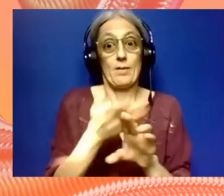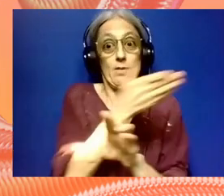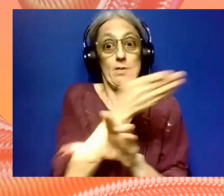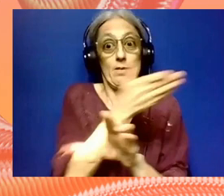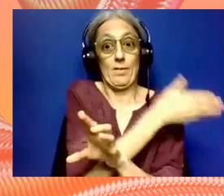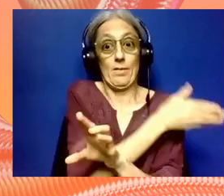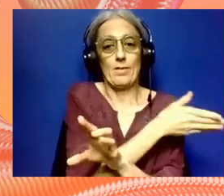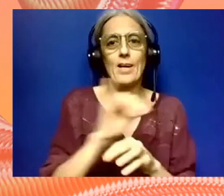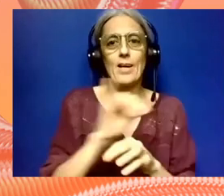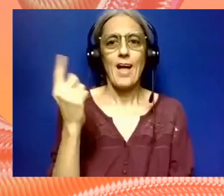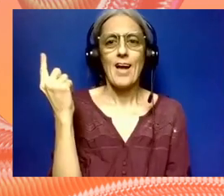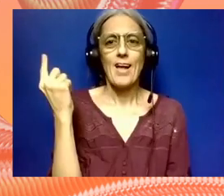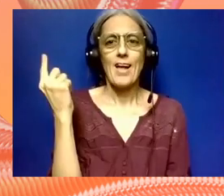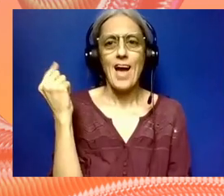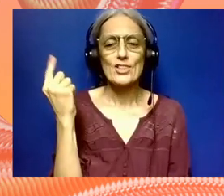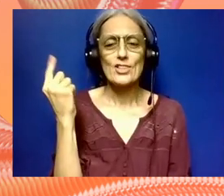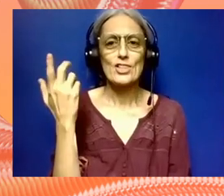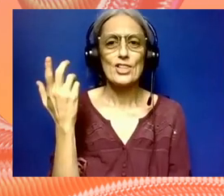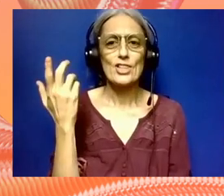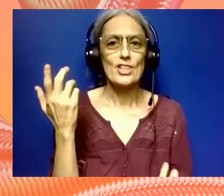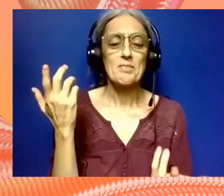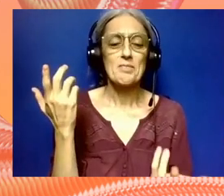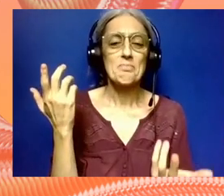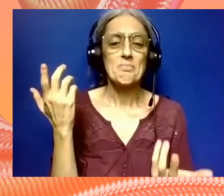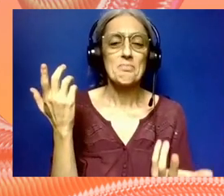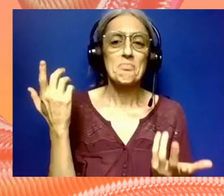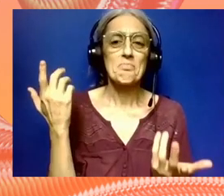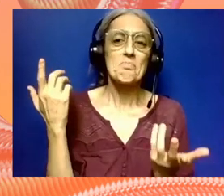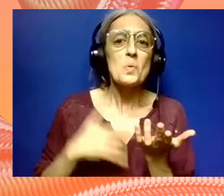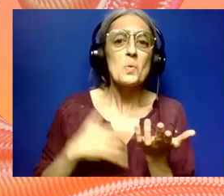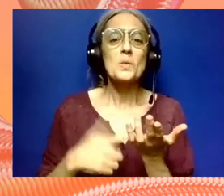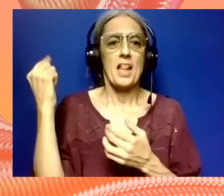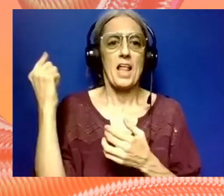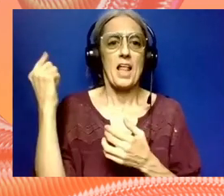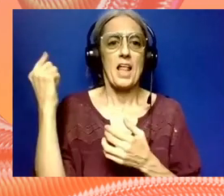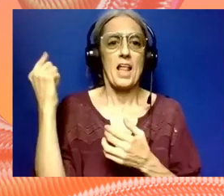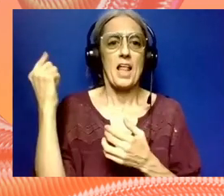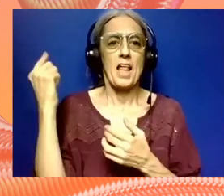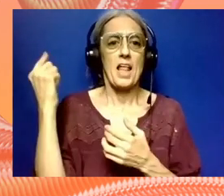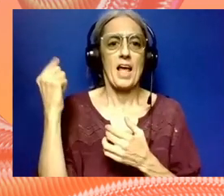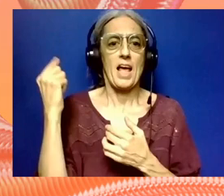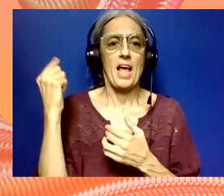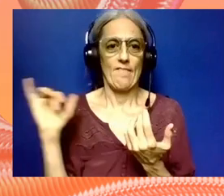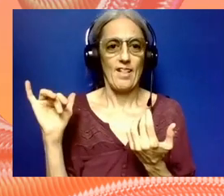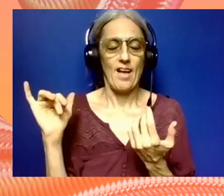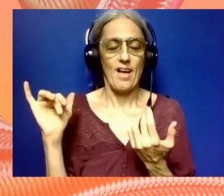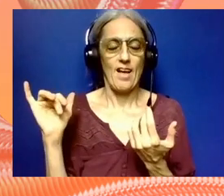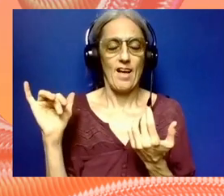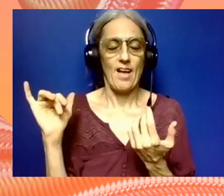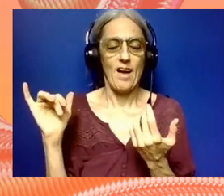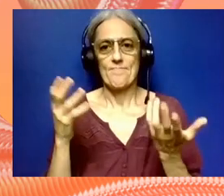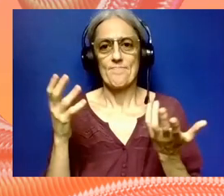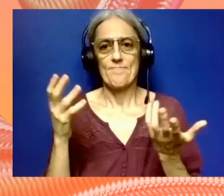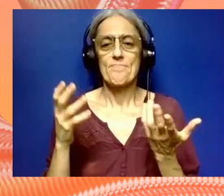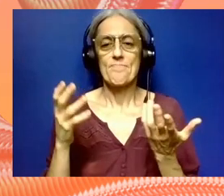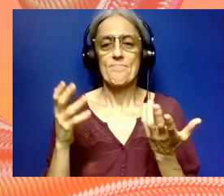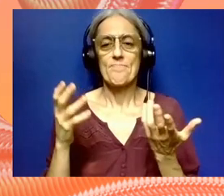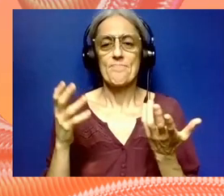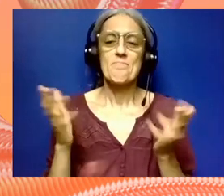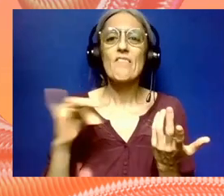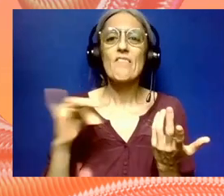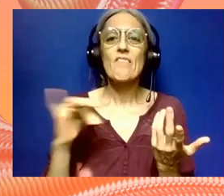was like, where is it? Like we were kind of decentralized, and that's fine. That's part of the whole